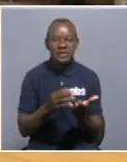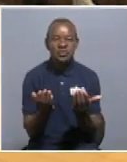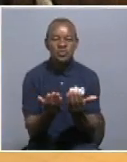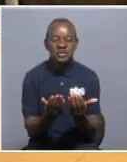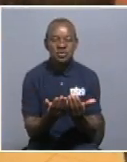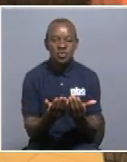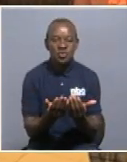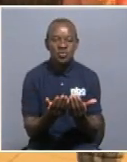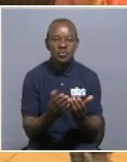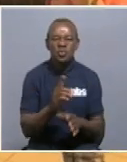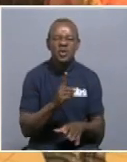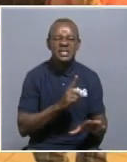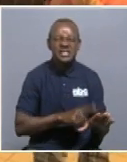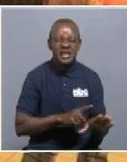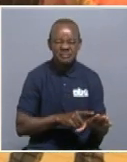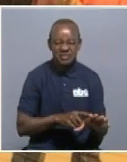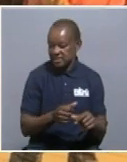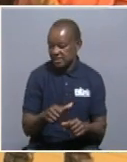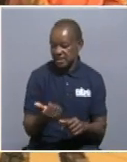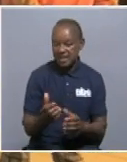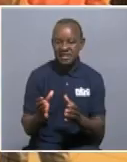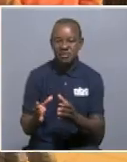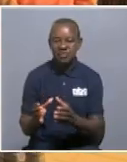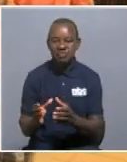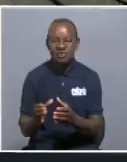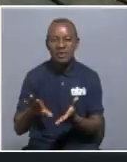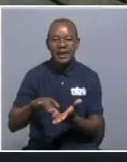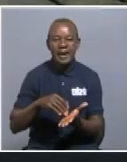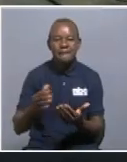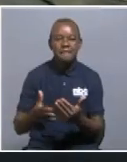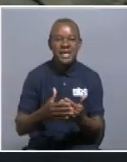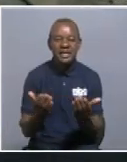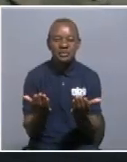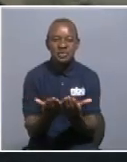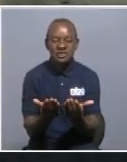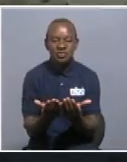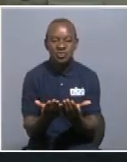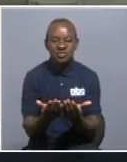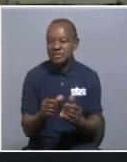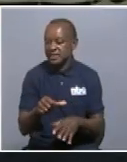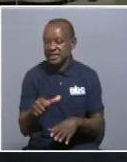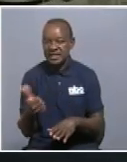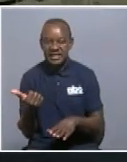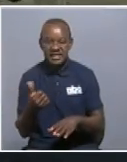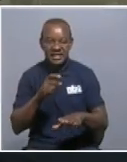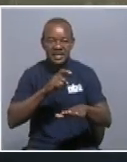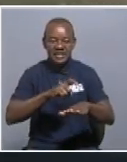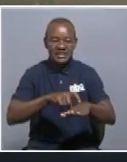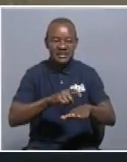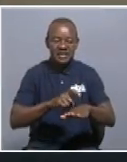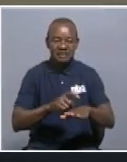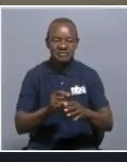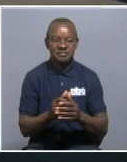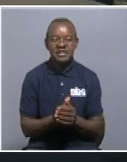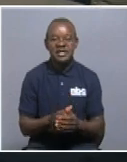the authority to be flexible in their planning and also how best they can go about the issue of ensuring